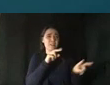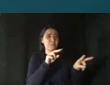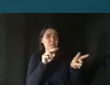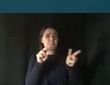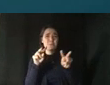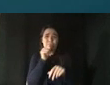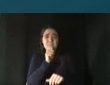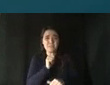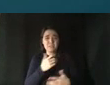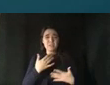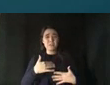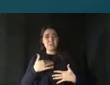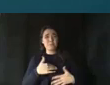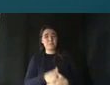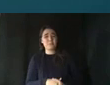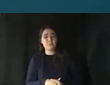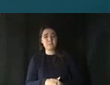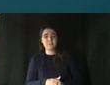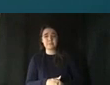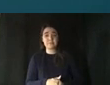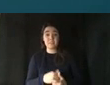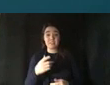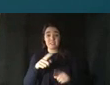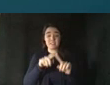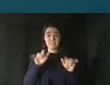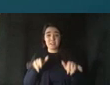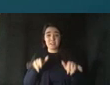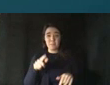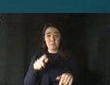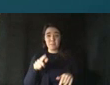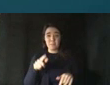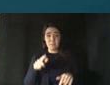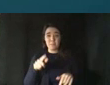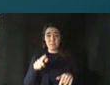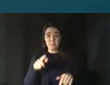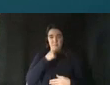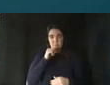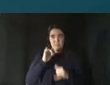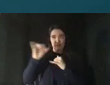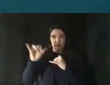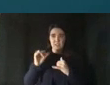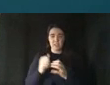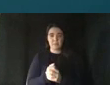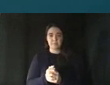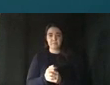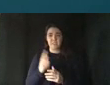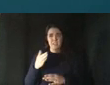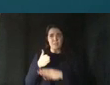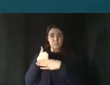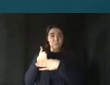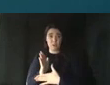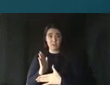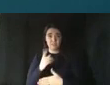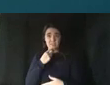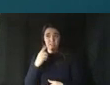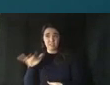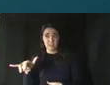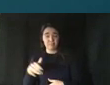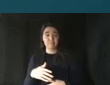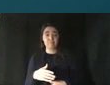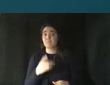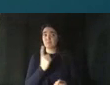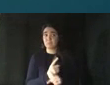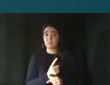man told me that, you know, I wasn't one of them, he had every right to say that. He had every right to say that because a lot of those